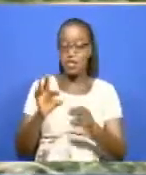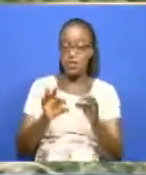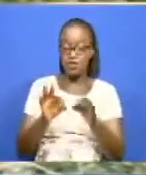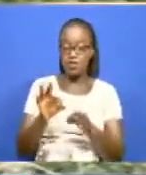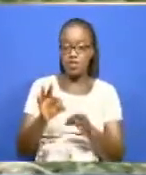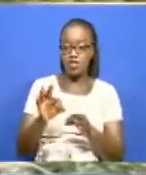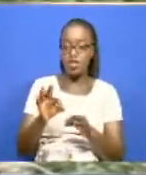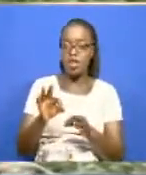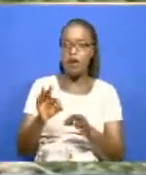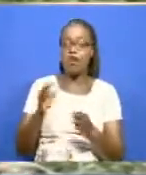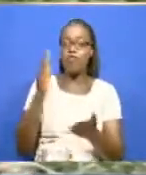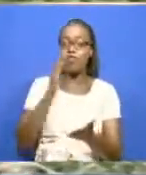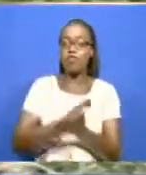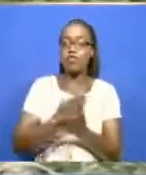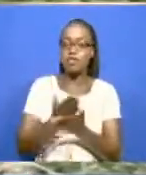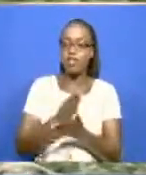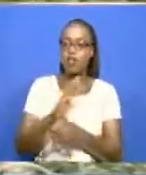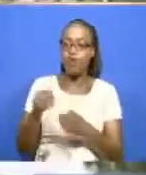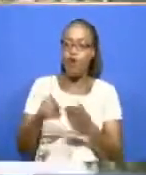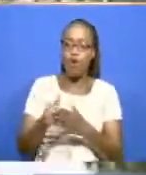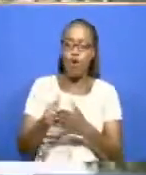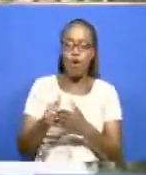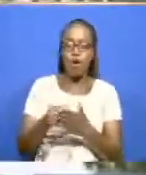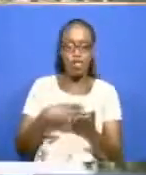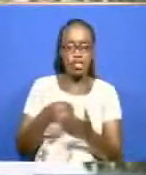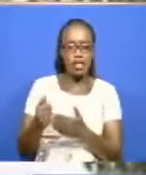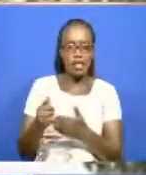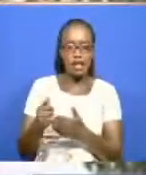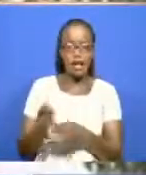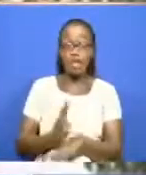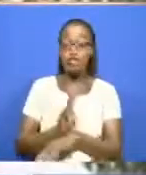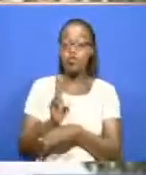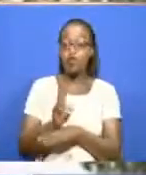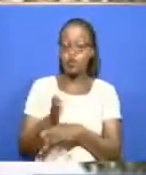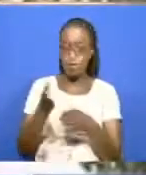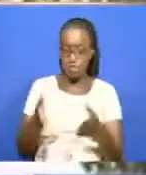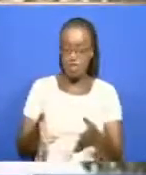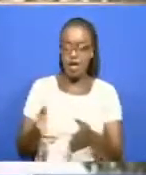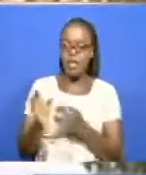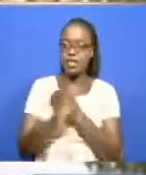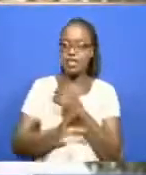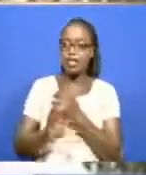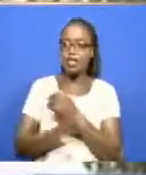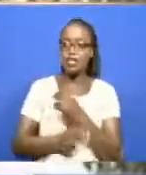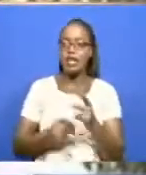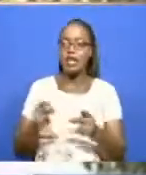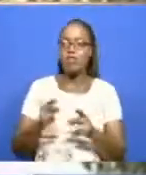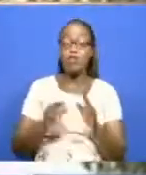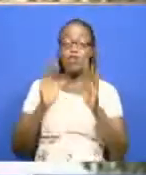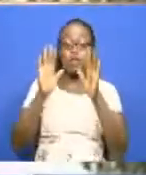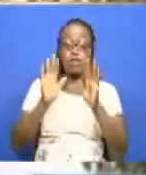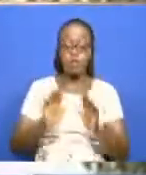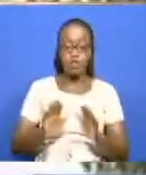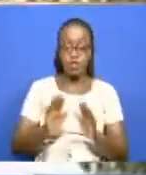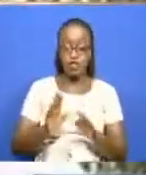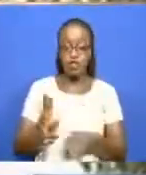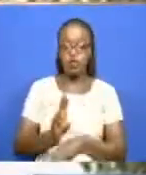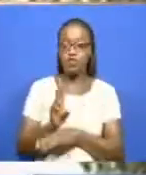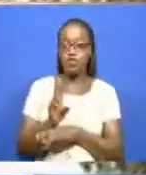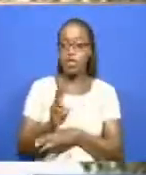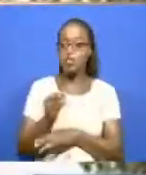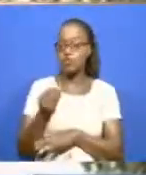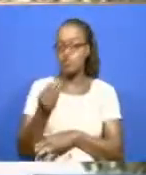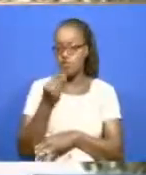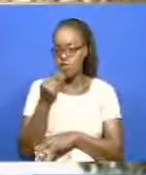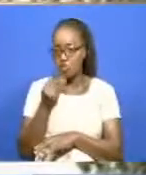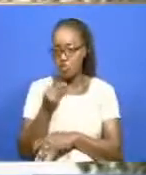which were sold and consumed in the country. Going forward, this is a very important crop because it is used as food, it is used as feed, it